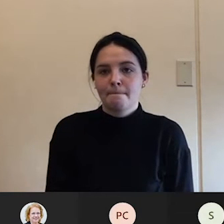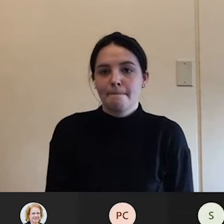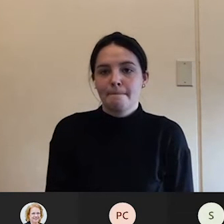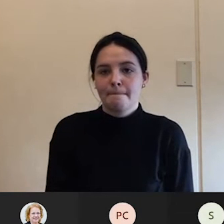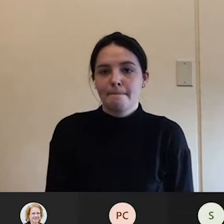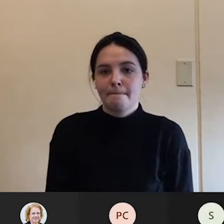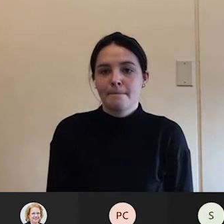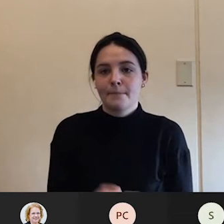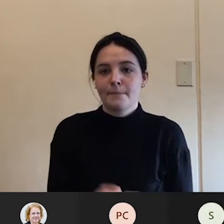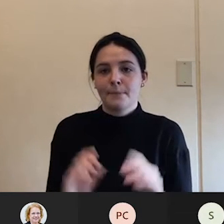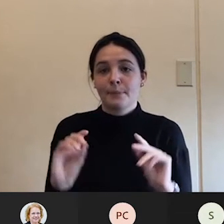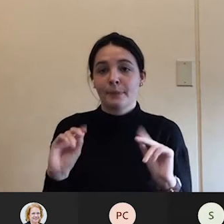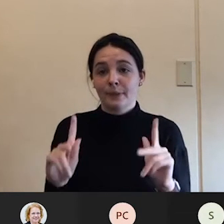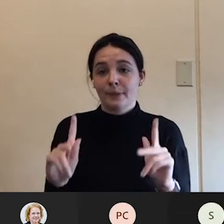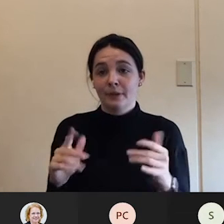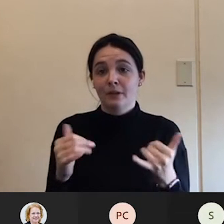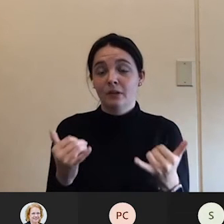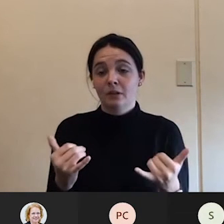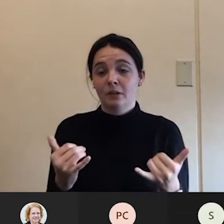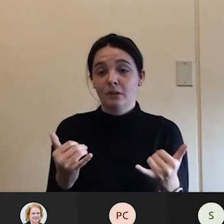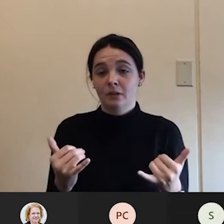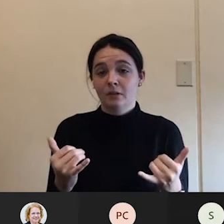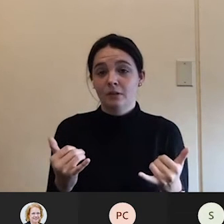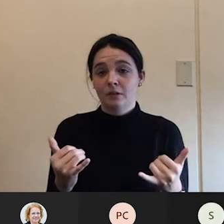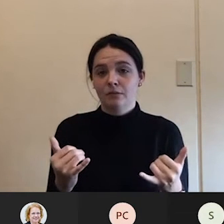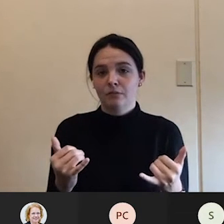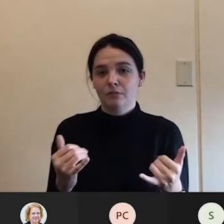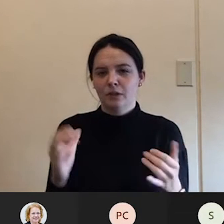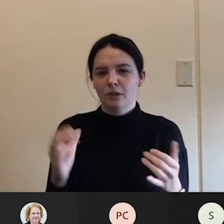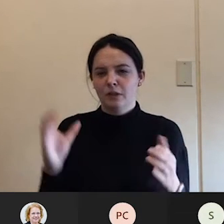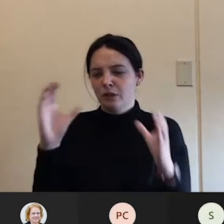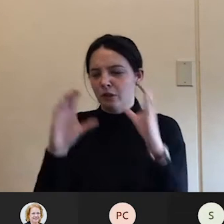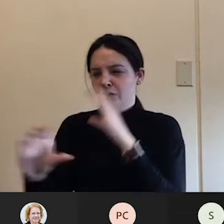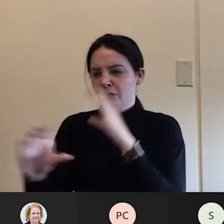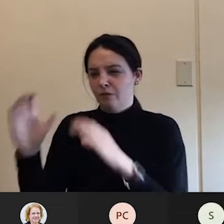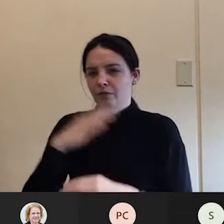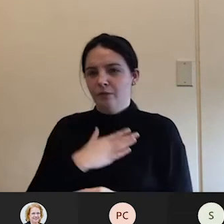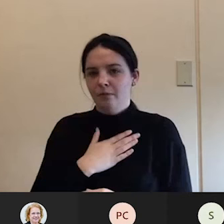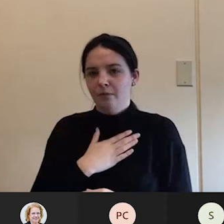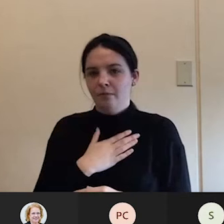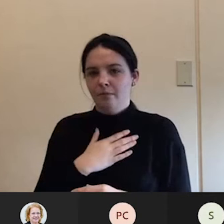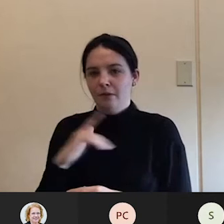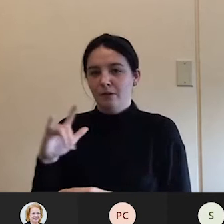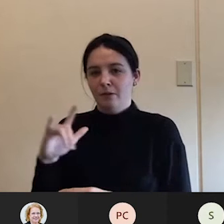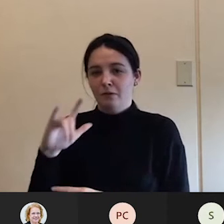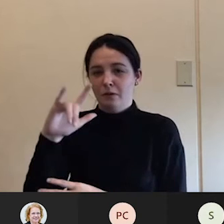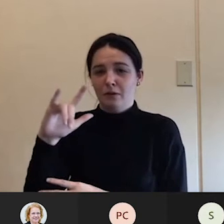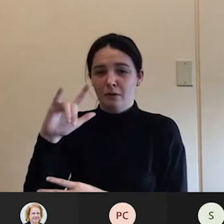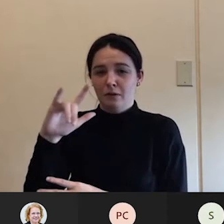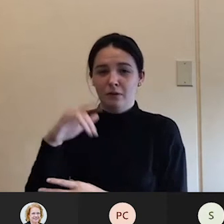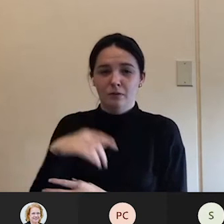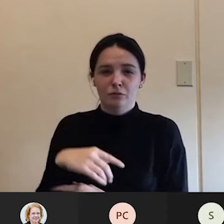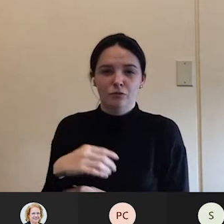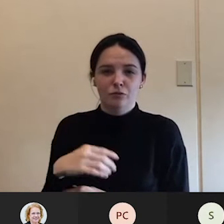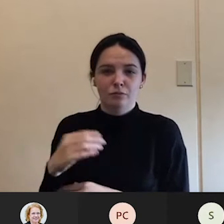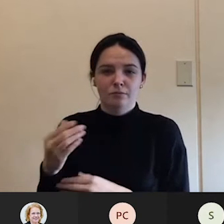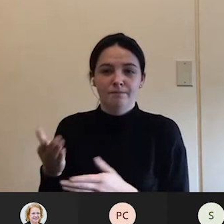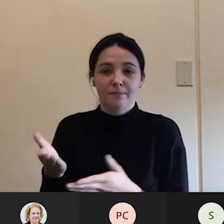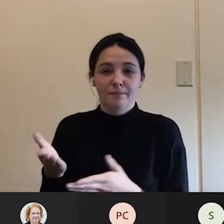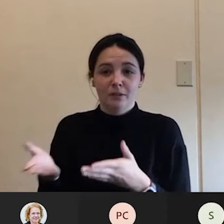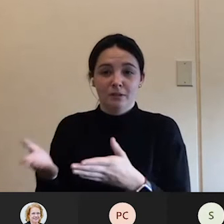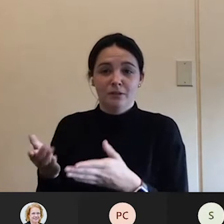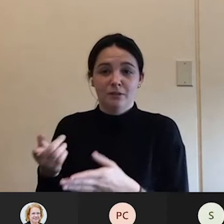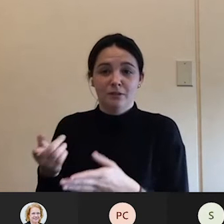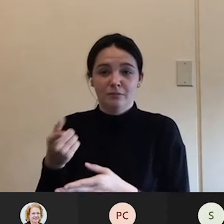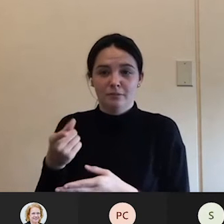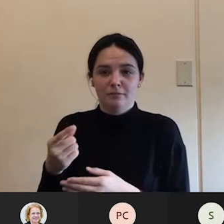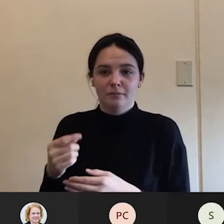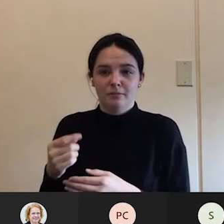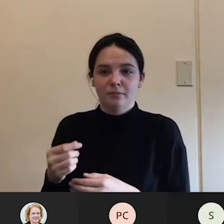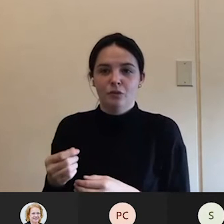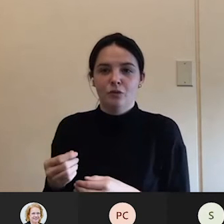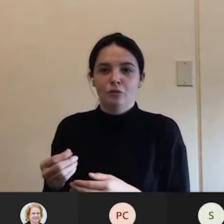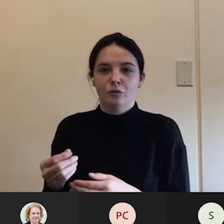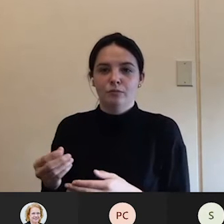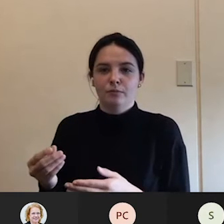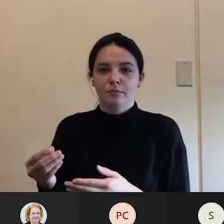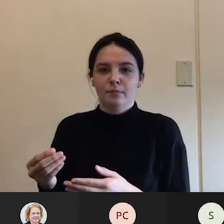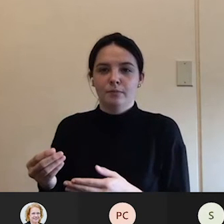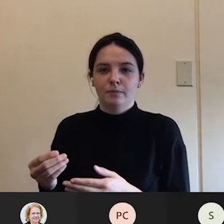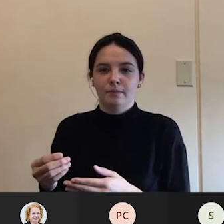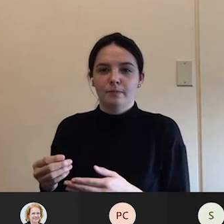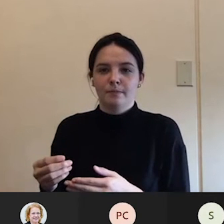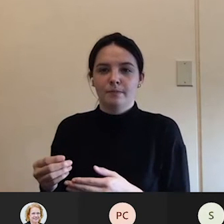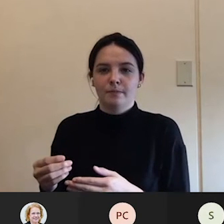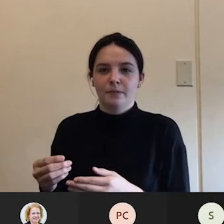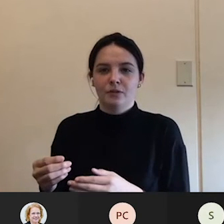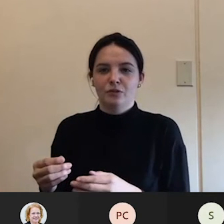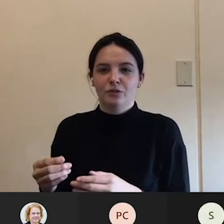All right, now I'll go look for my little rocket. So here's my rocket. I'll place this little piece of paper adjacent to the